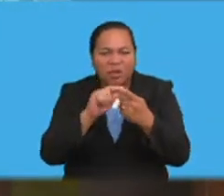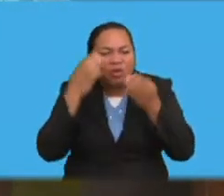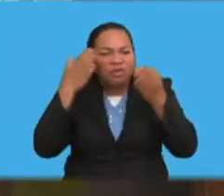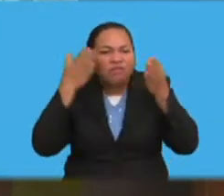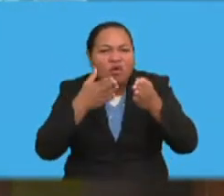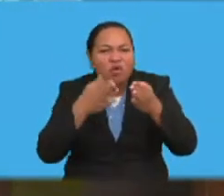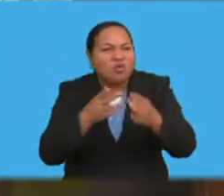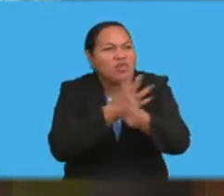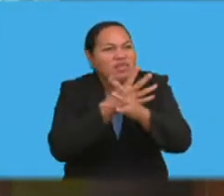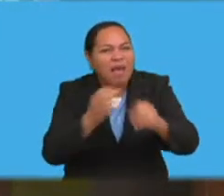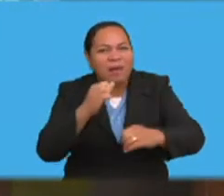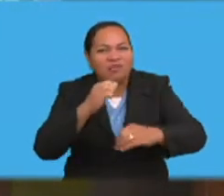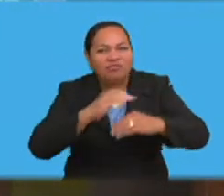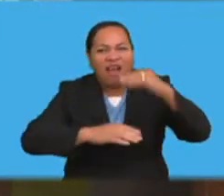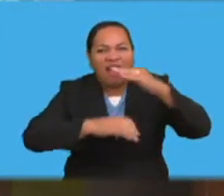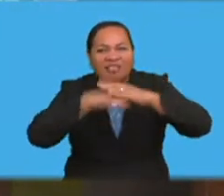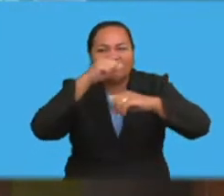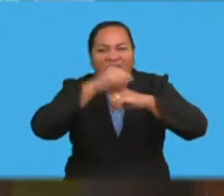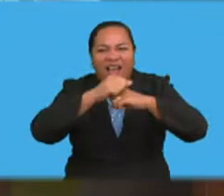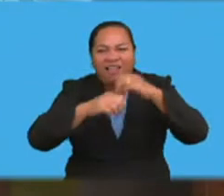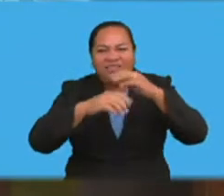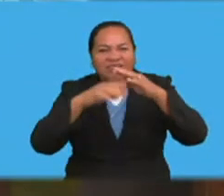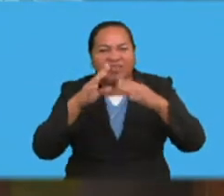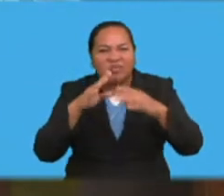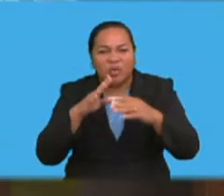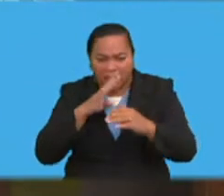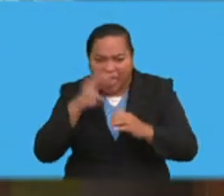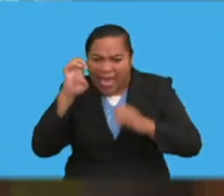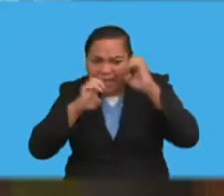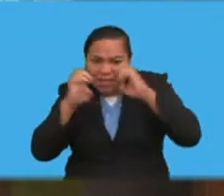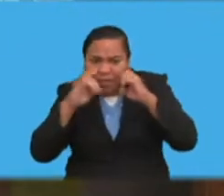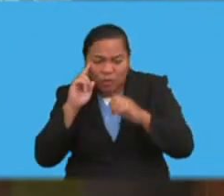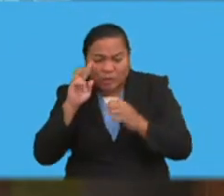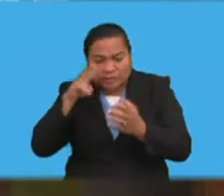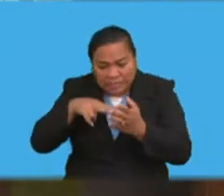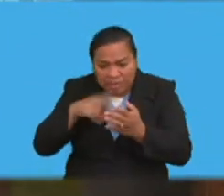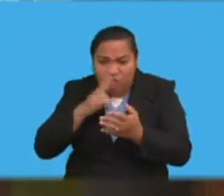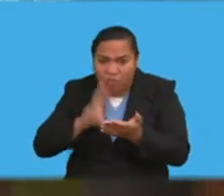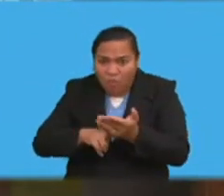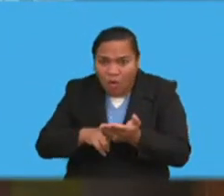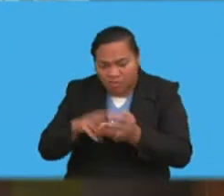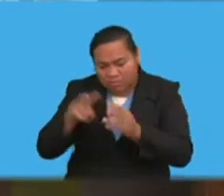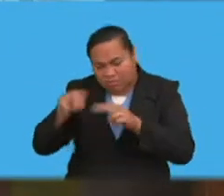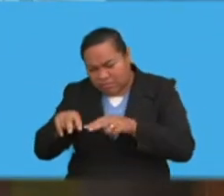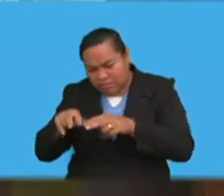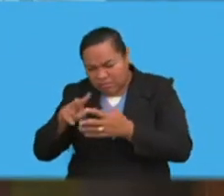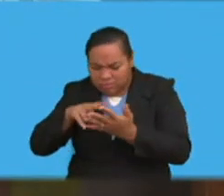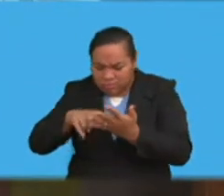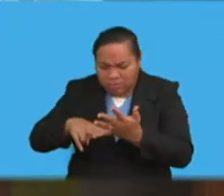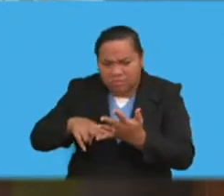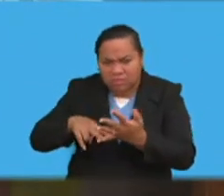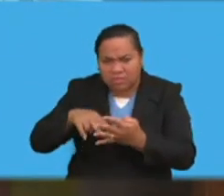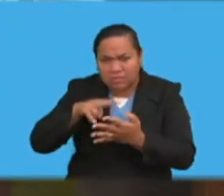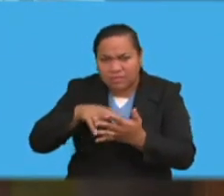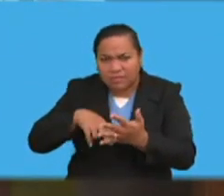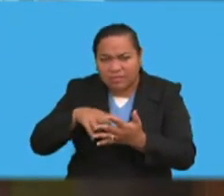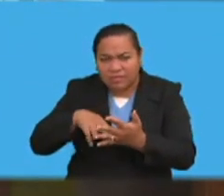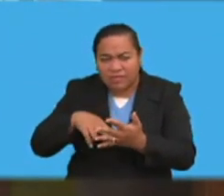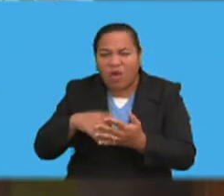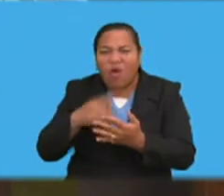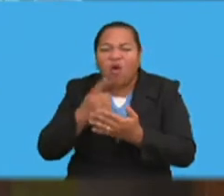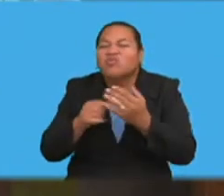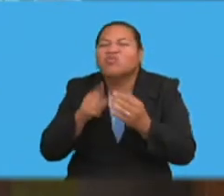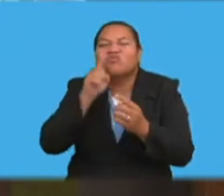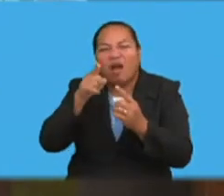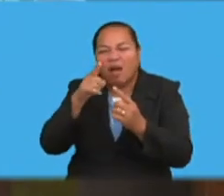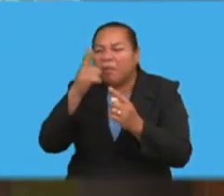So normally whenever you see estimates of damage from a flooding or from a cyclone, etc., this is the main item that